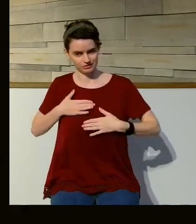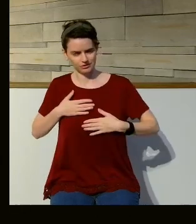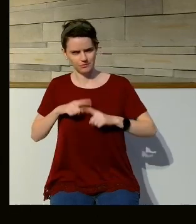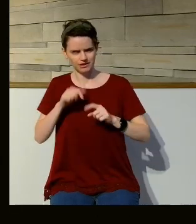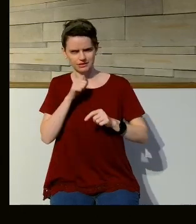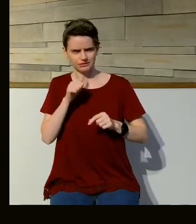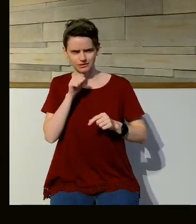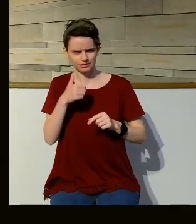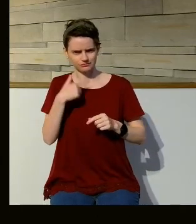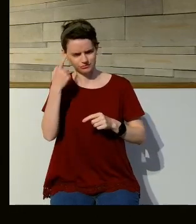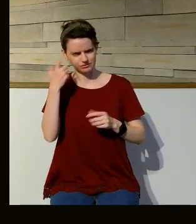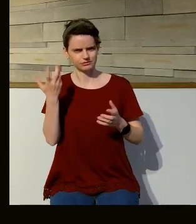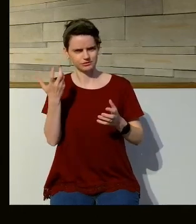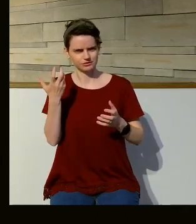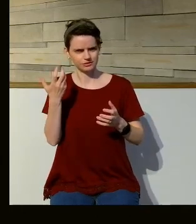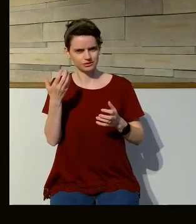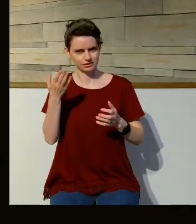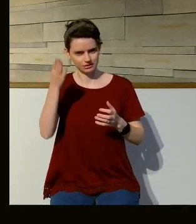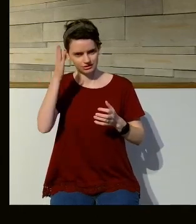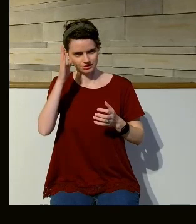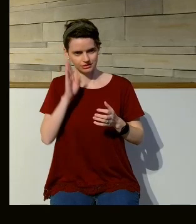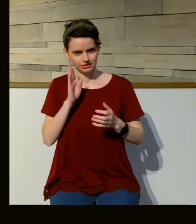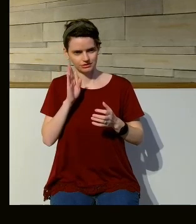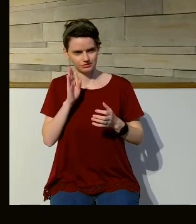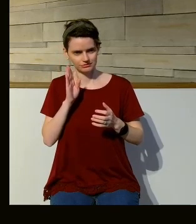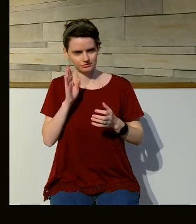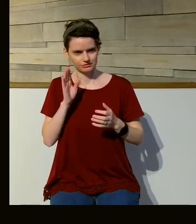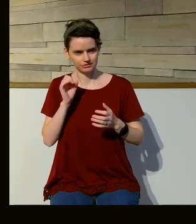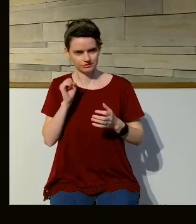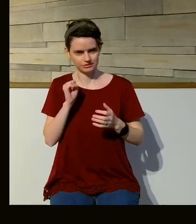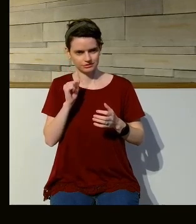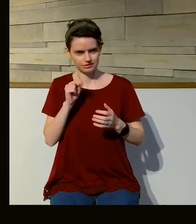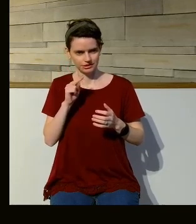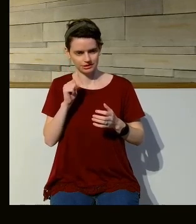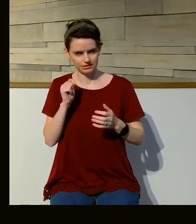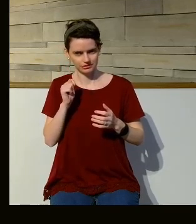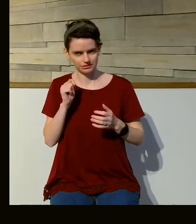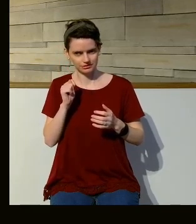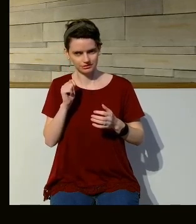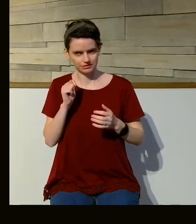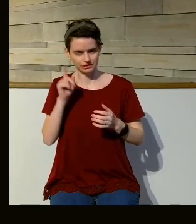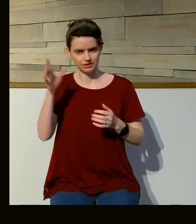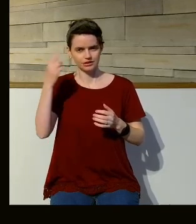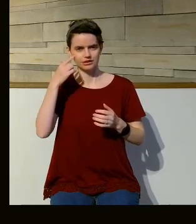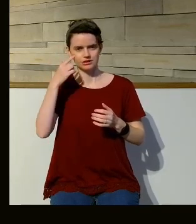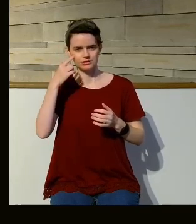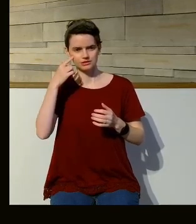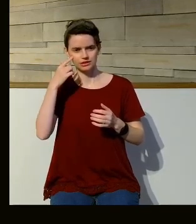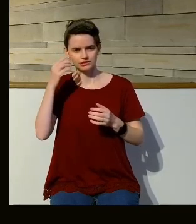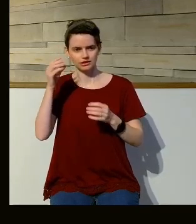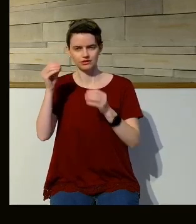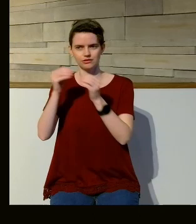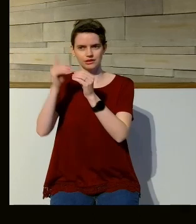Huh. Does God think? Yeah. Psalm says his thoughts towards us are more than the grains of